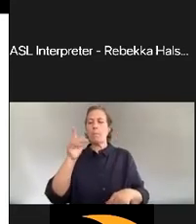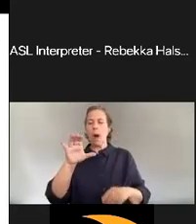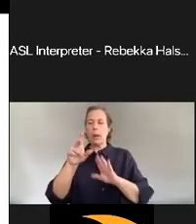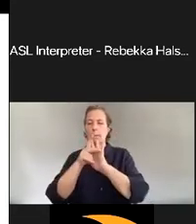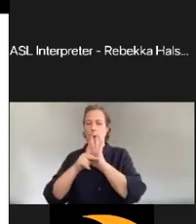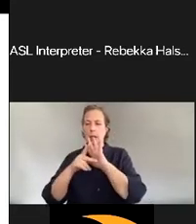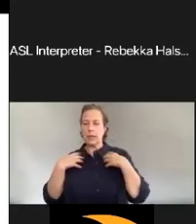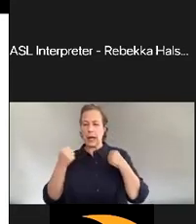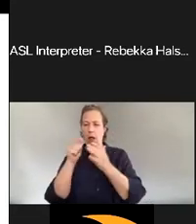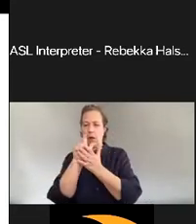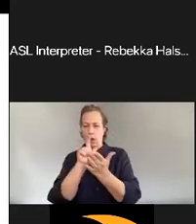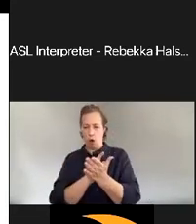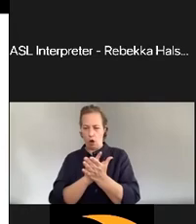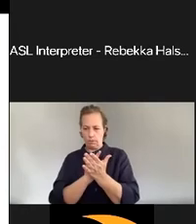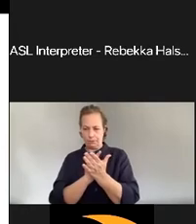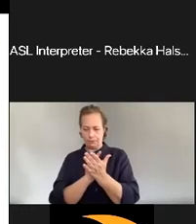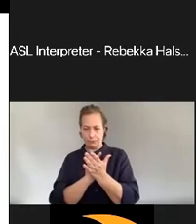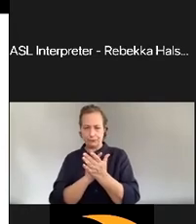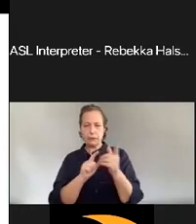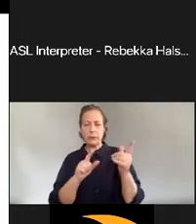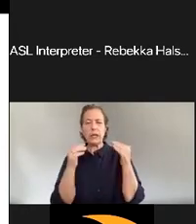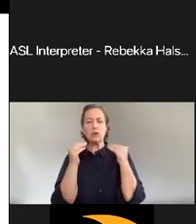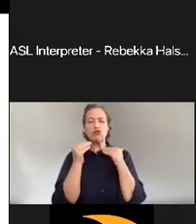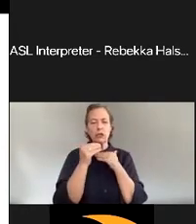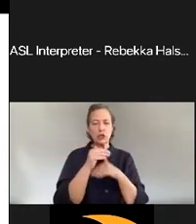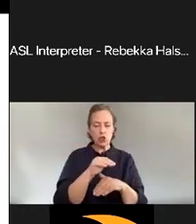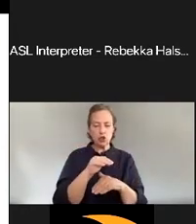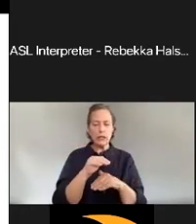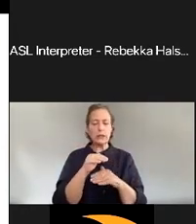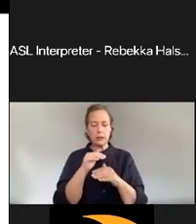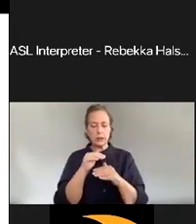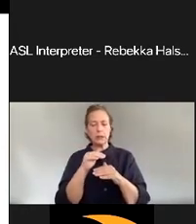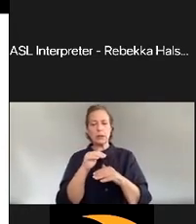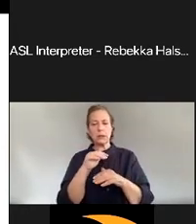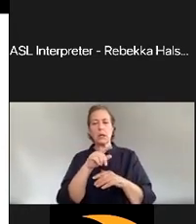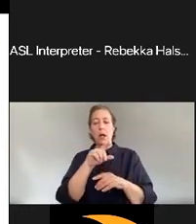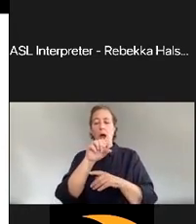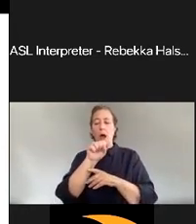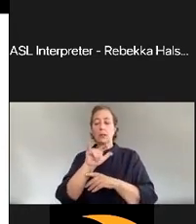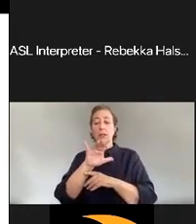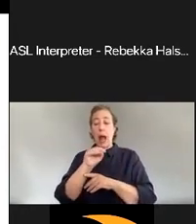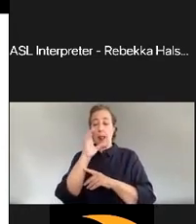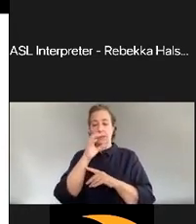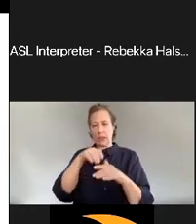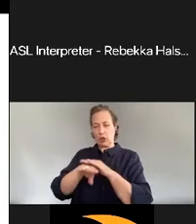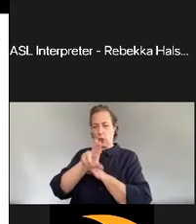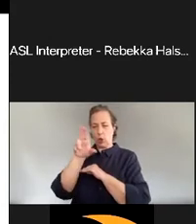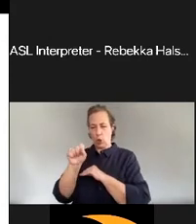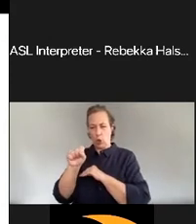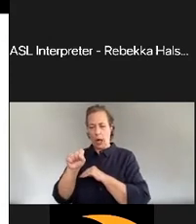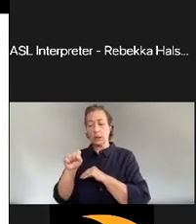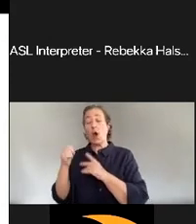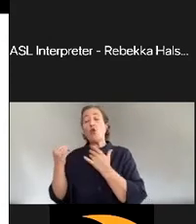of asylum seekers to enter the United States. Fortunately, the administration is seeking to end this. But this has caused a very